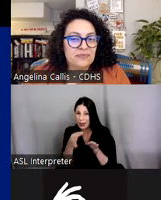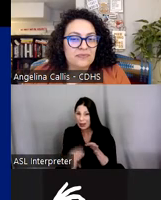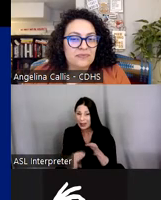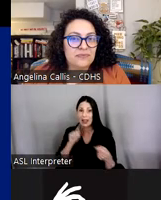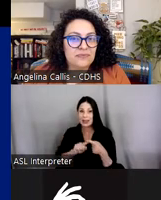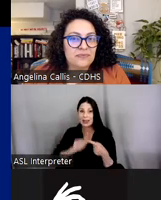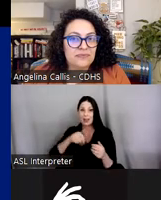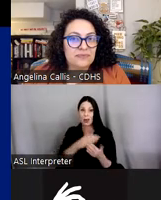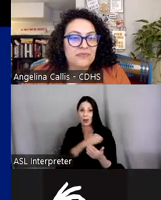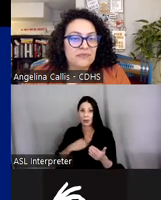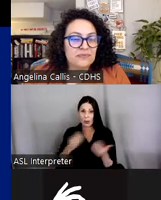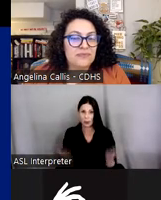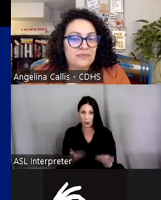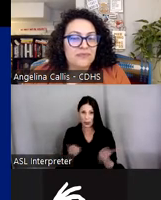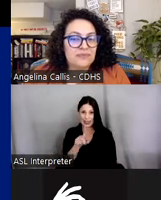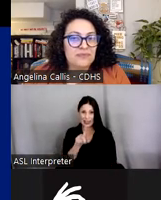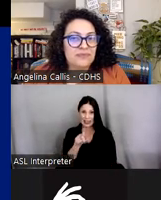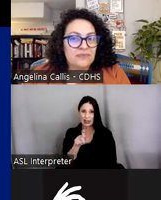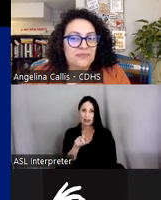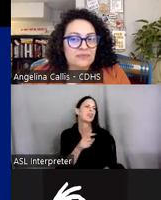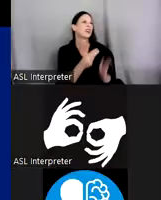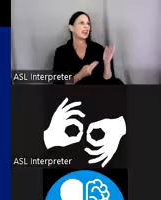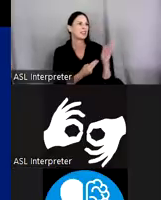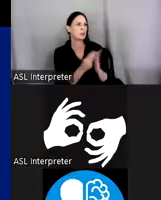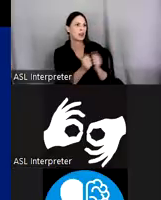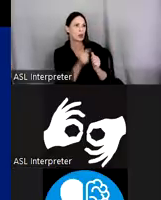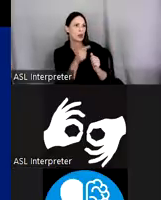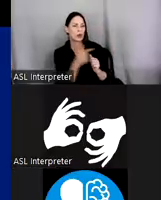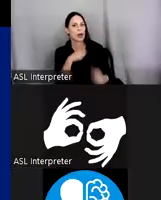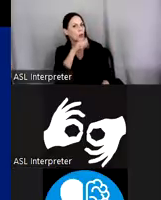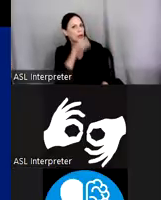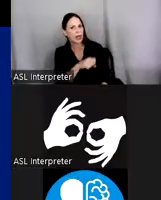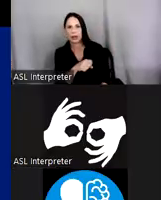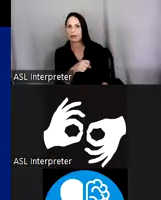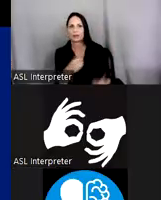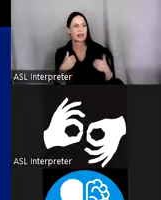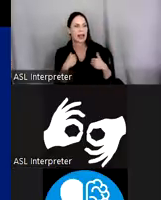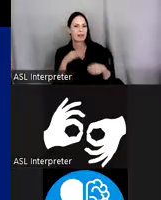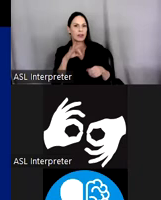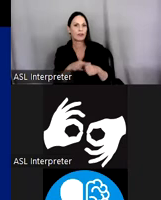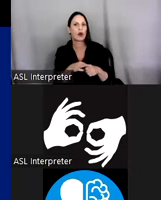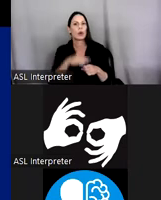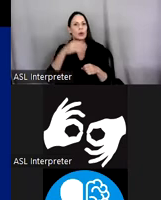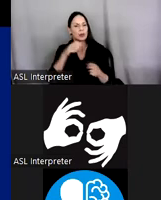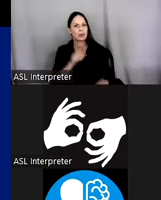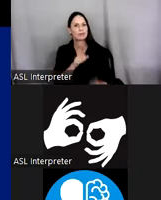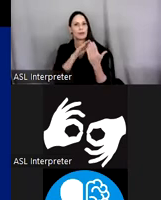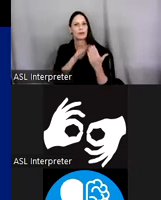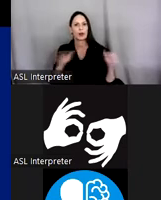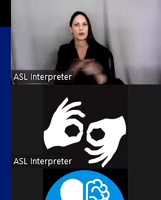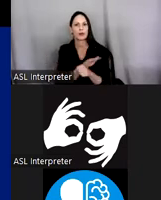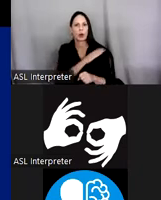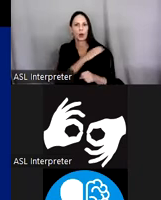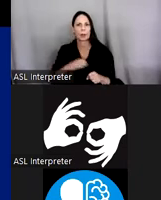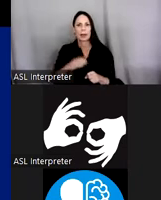present? To be honest with you, I would love to have this go for vote for the whole committee because Bob and Raquel are already on board and they